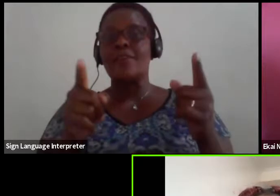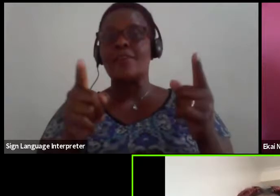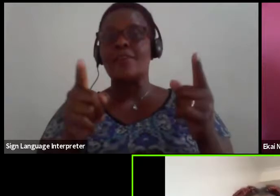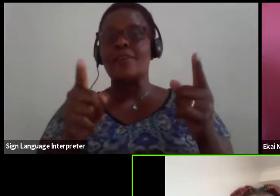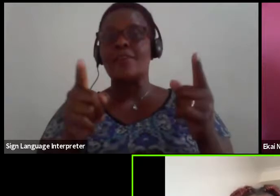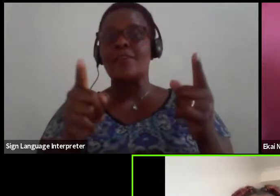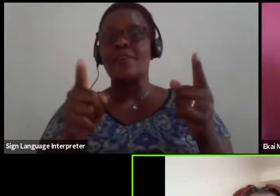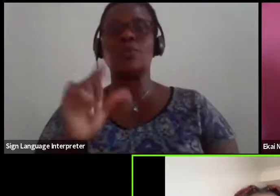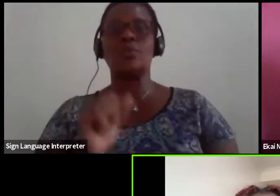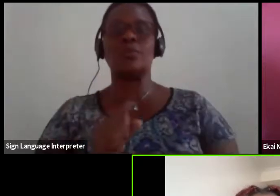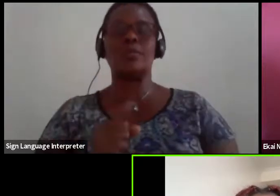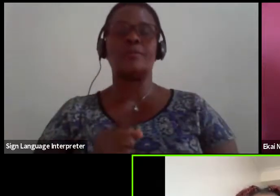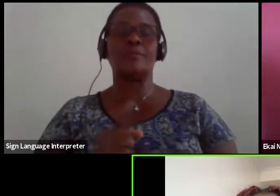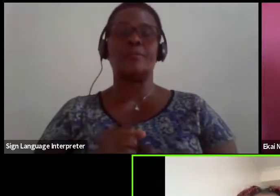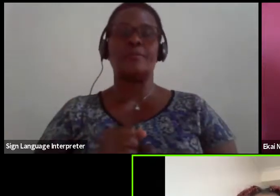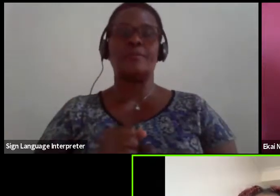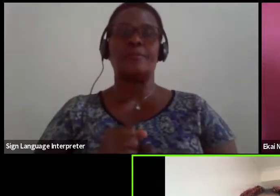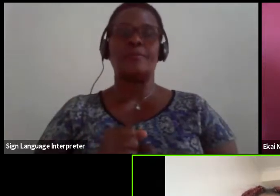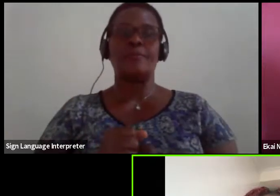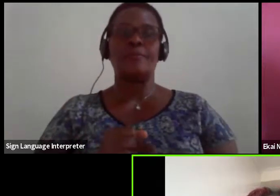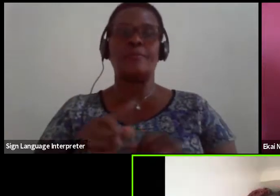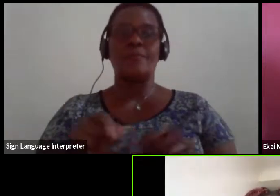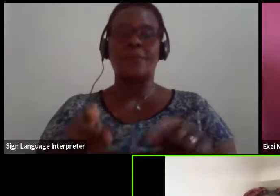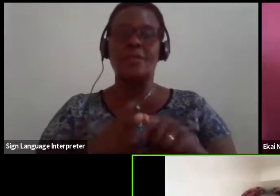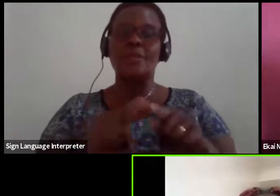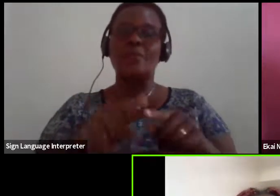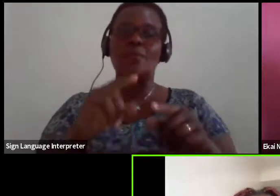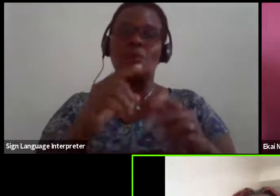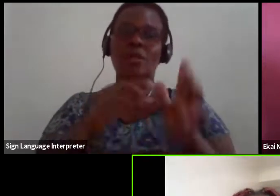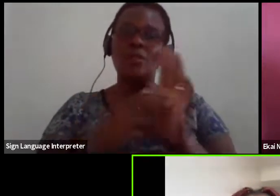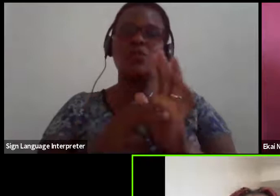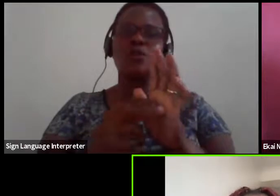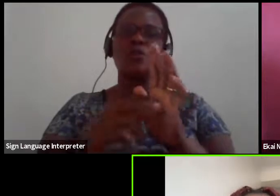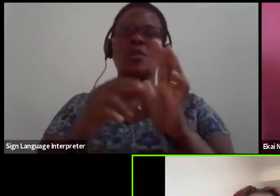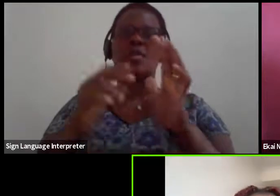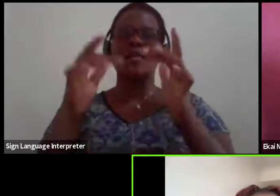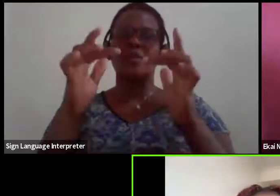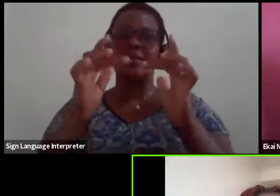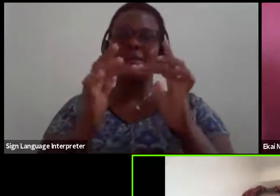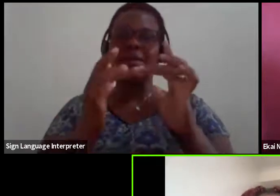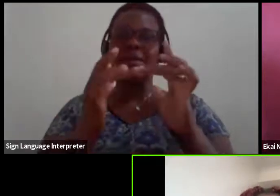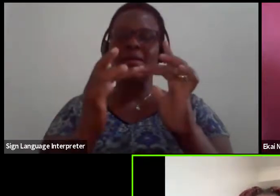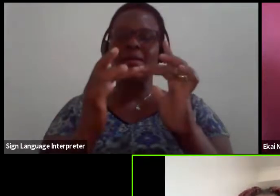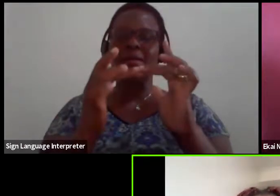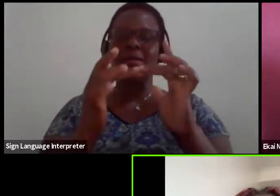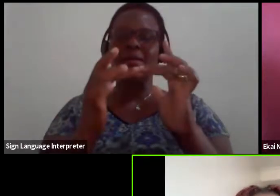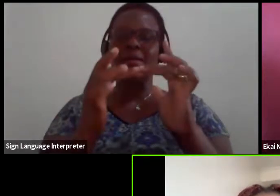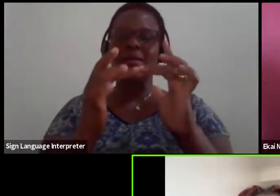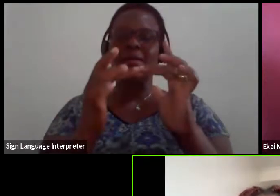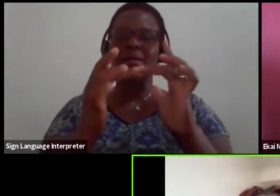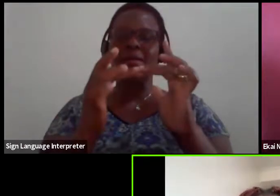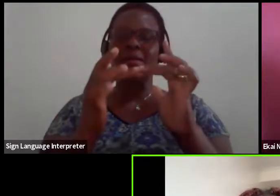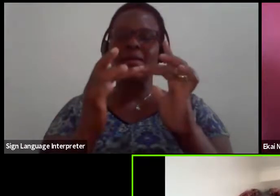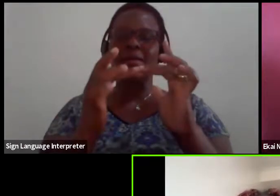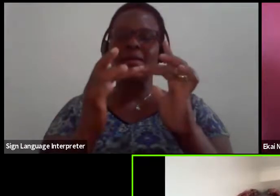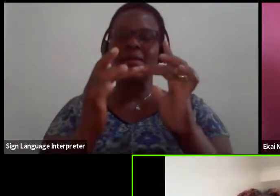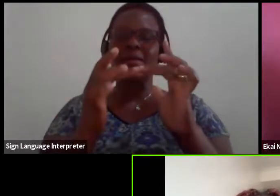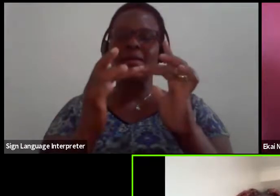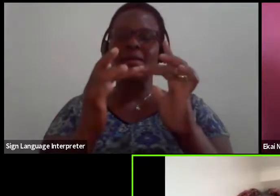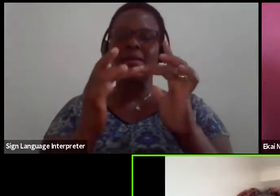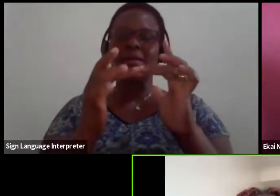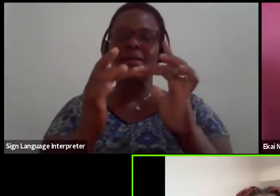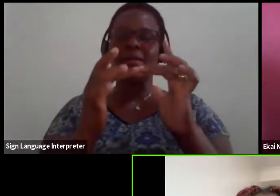security challenges. And then we'll have like a sort of informal discussion on the landscape, the digital security landscape